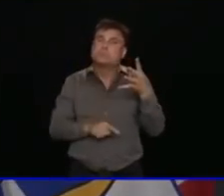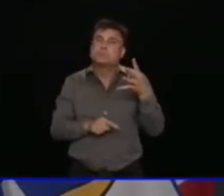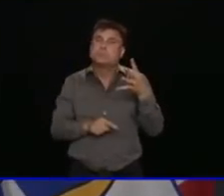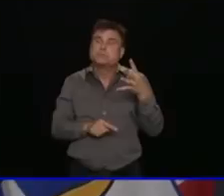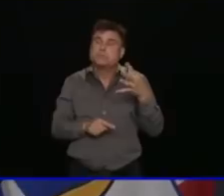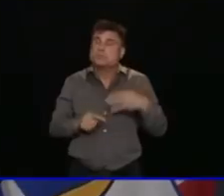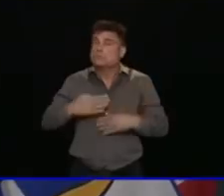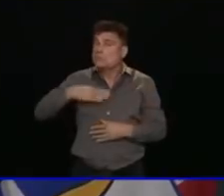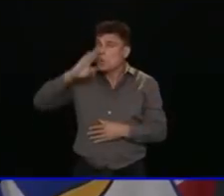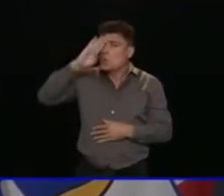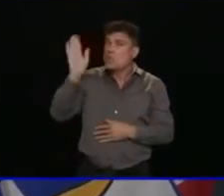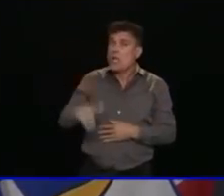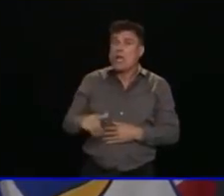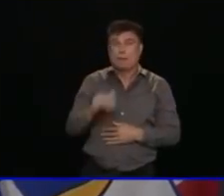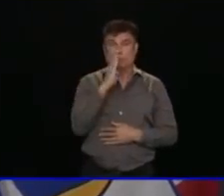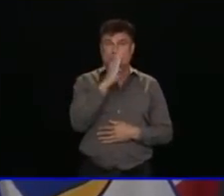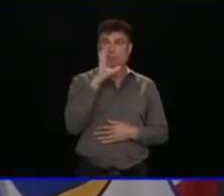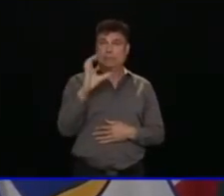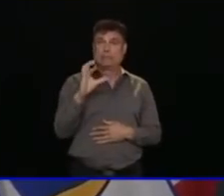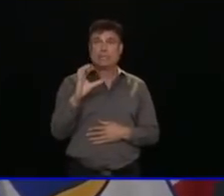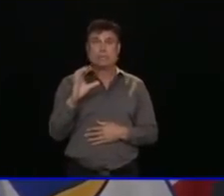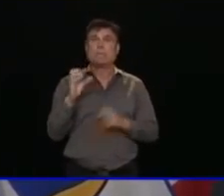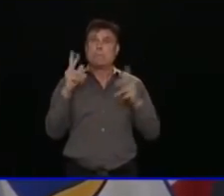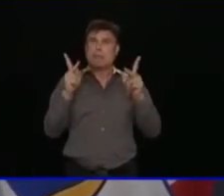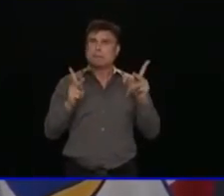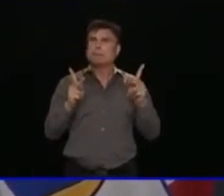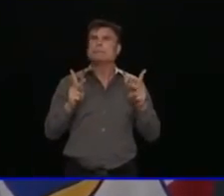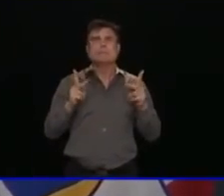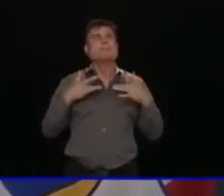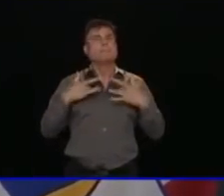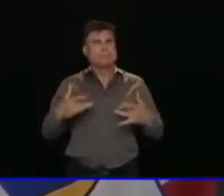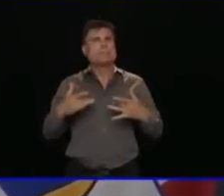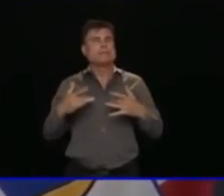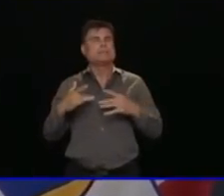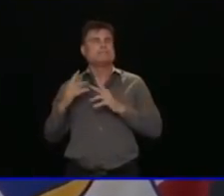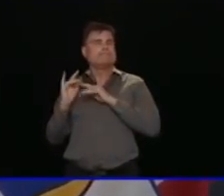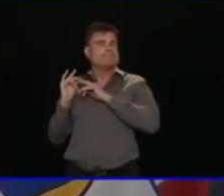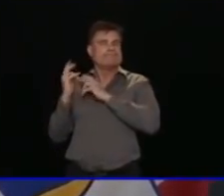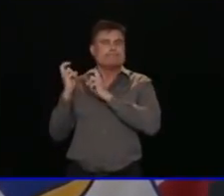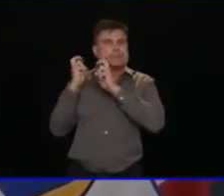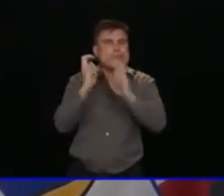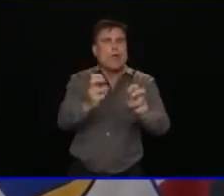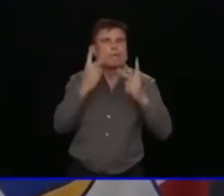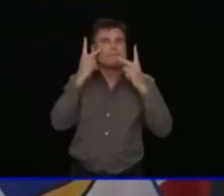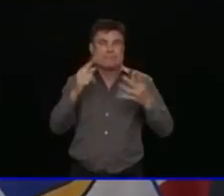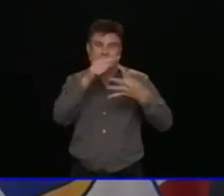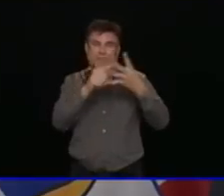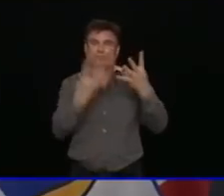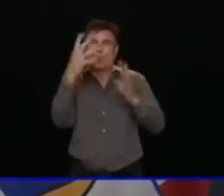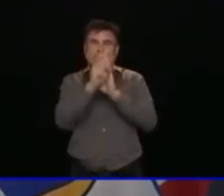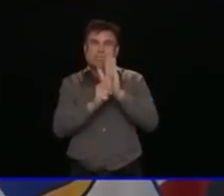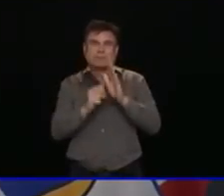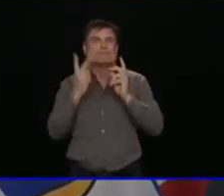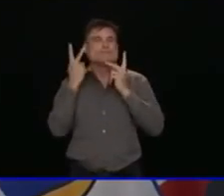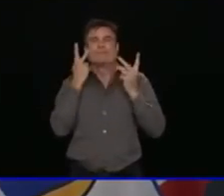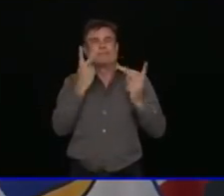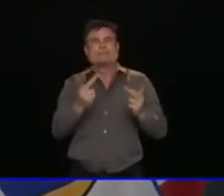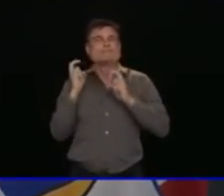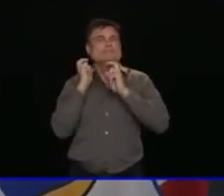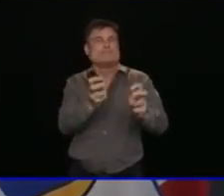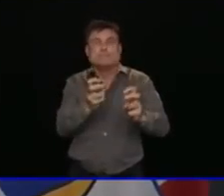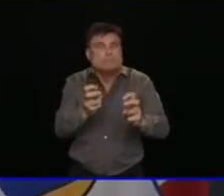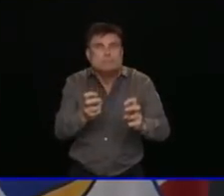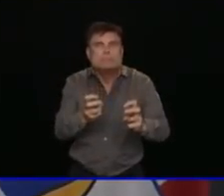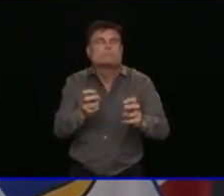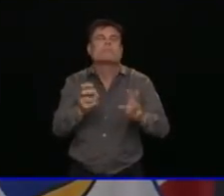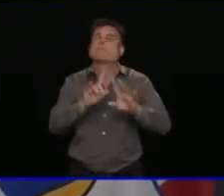the decisions we've taken on the essential worker side, whether it's in agriculture with temporary foreign workers in British Columbia, have had a